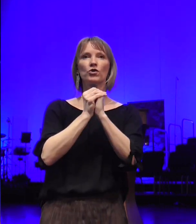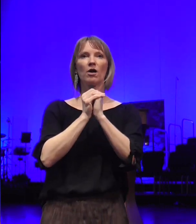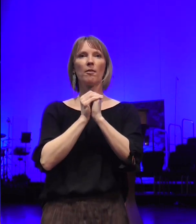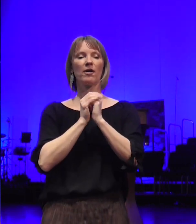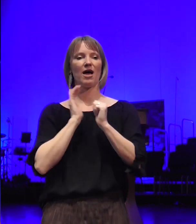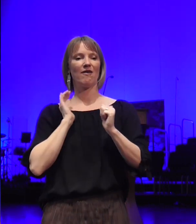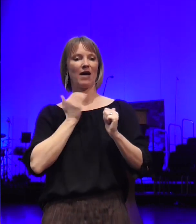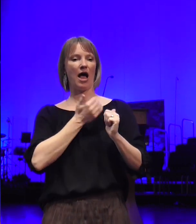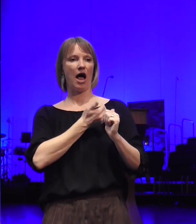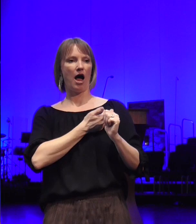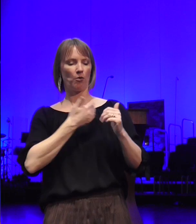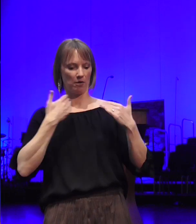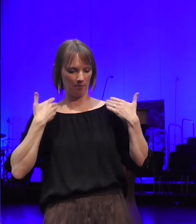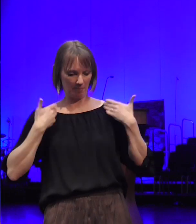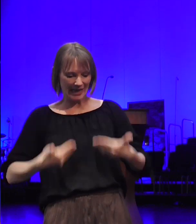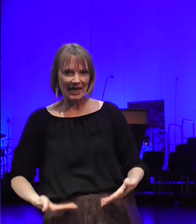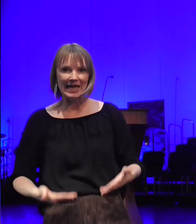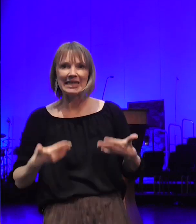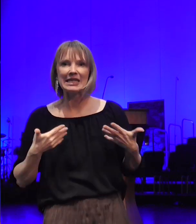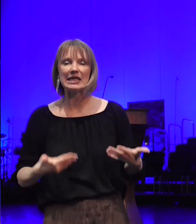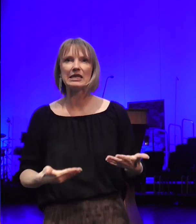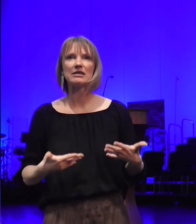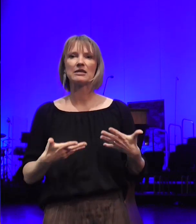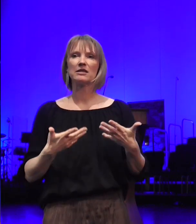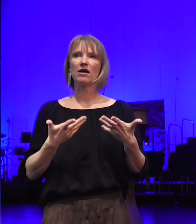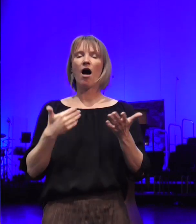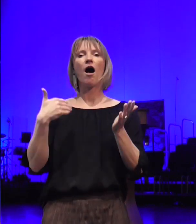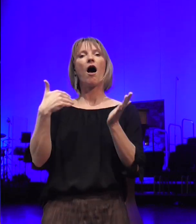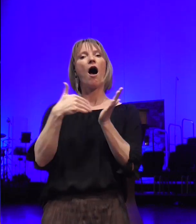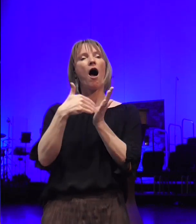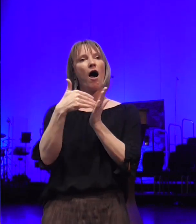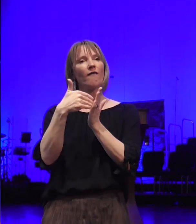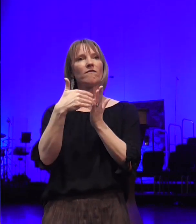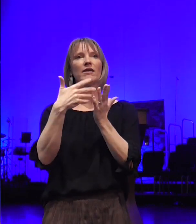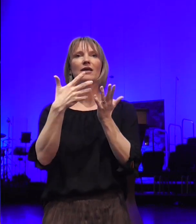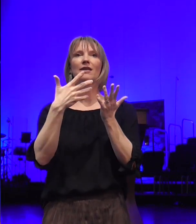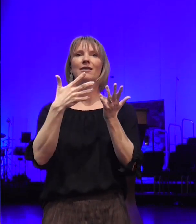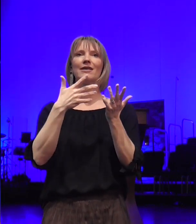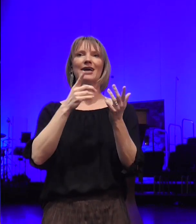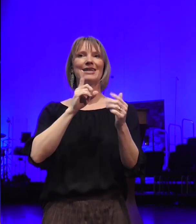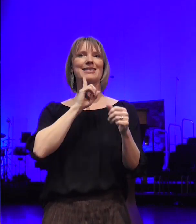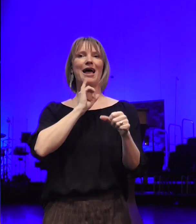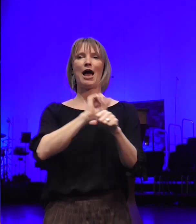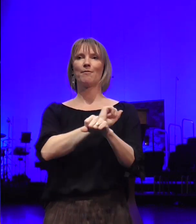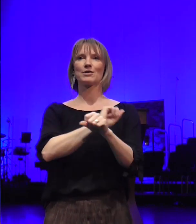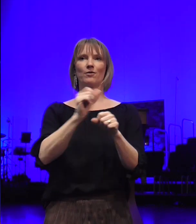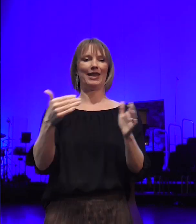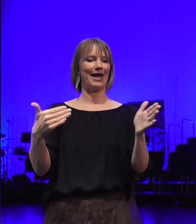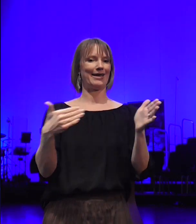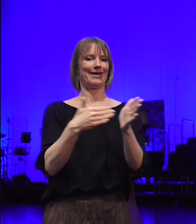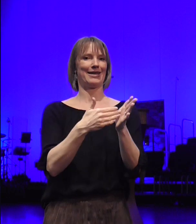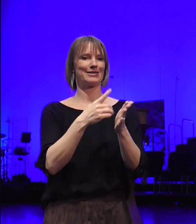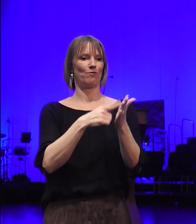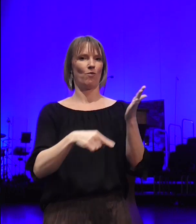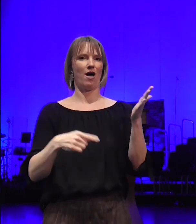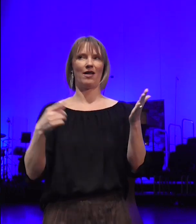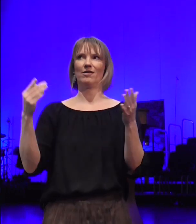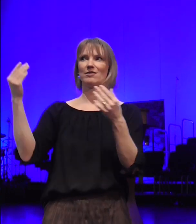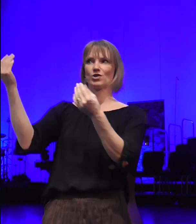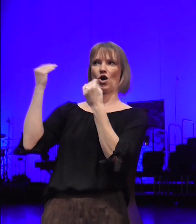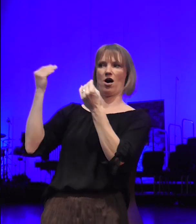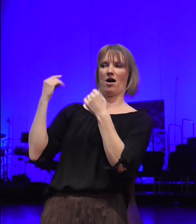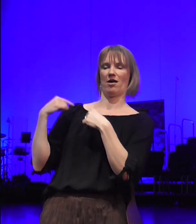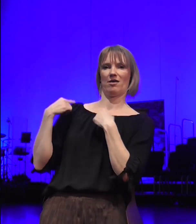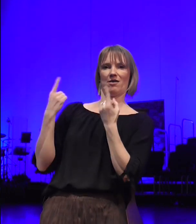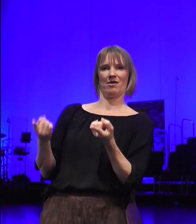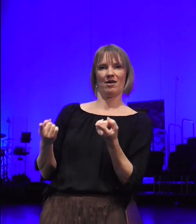our beingness. And this goes often absolutely against what we've been told and taught. Because we've